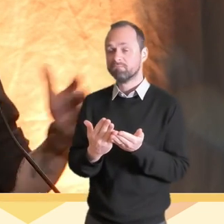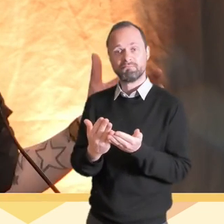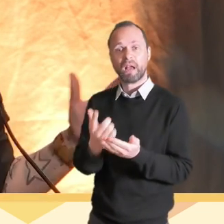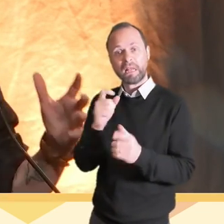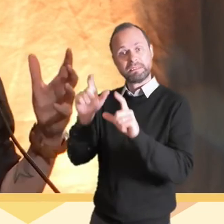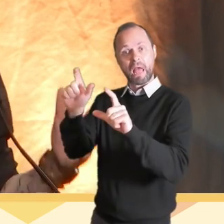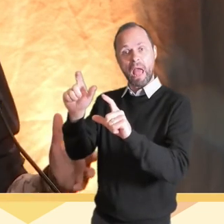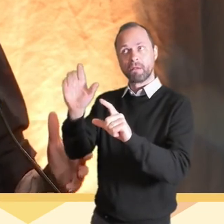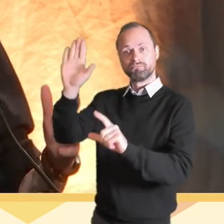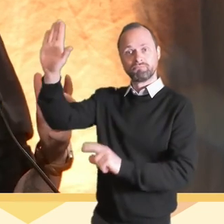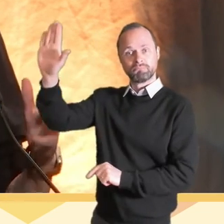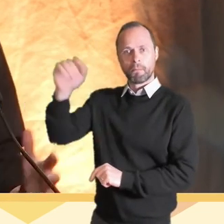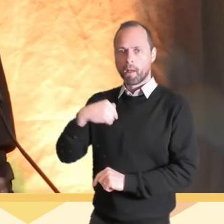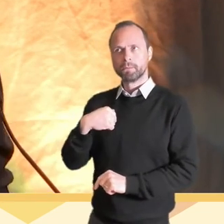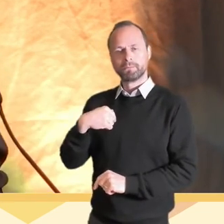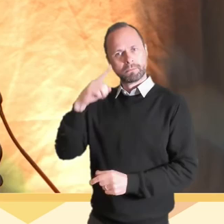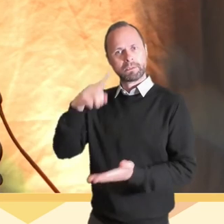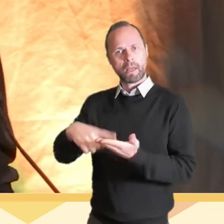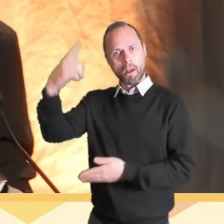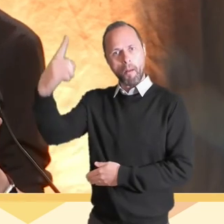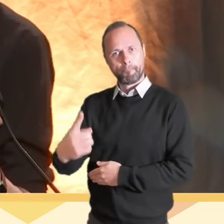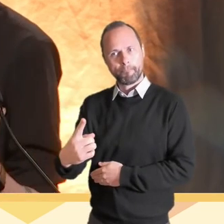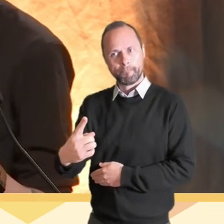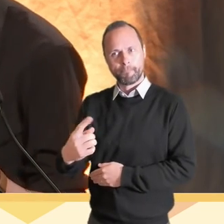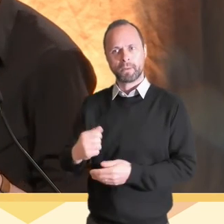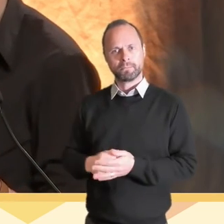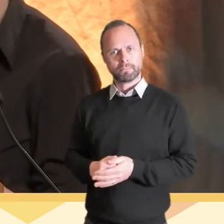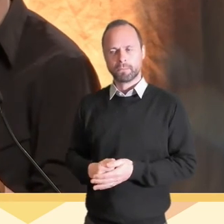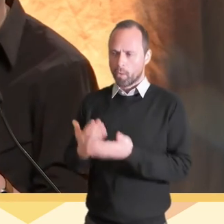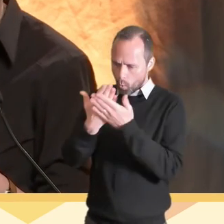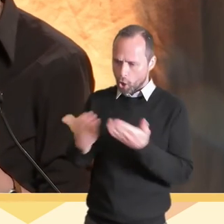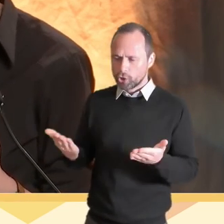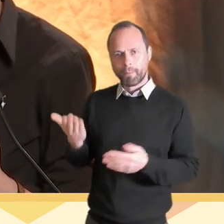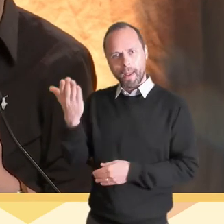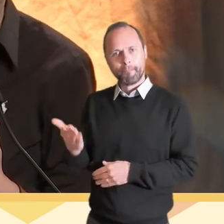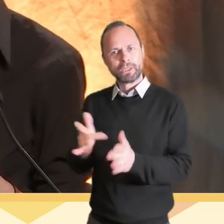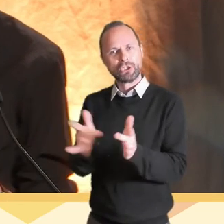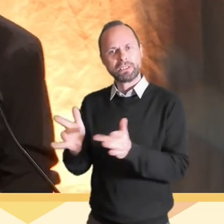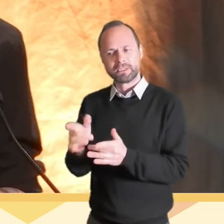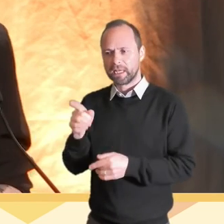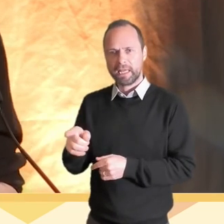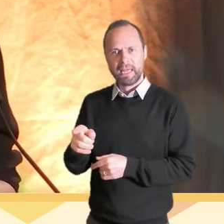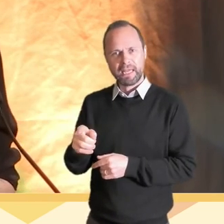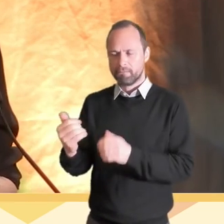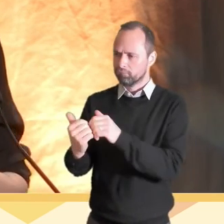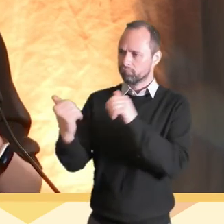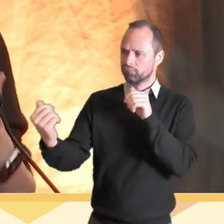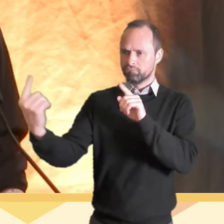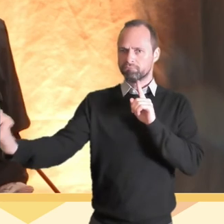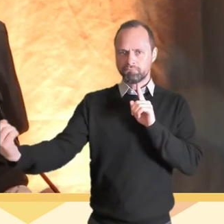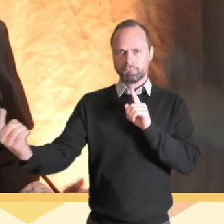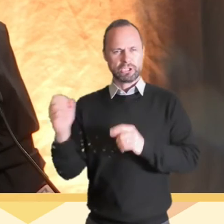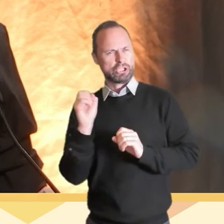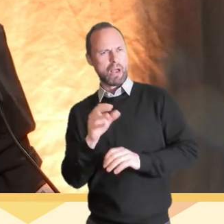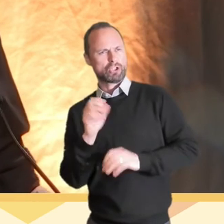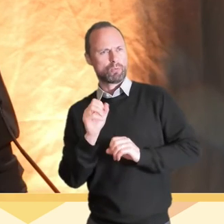But the God we worship and serve doesn't stand at the sideline shouting at us. He